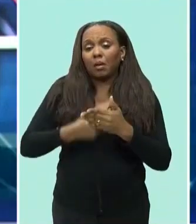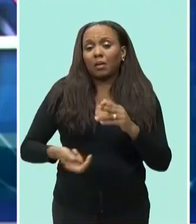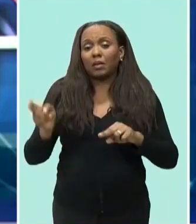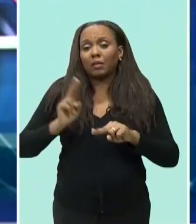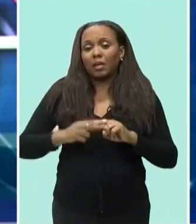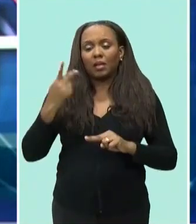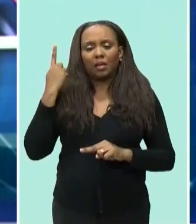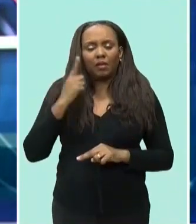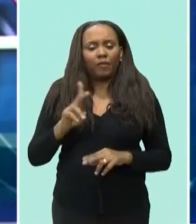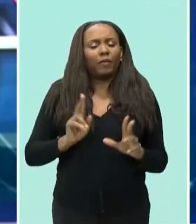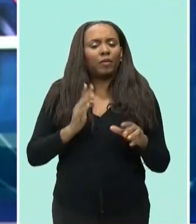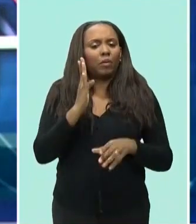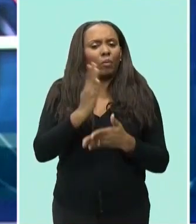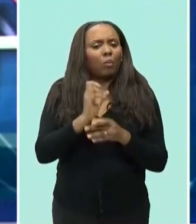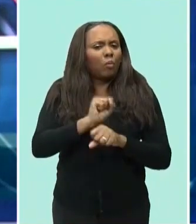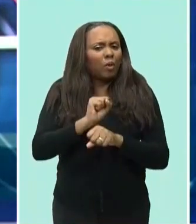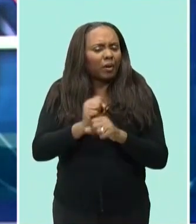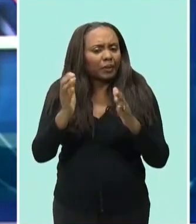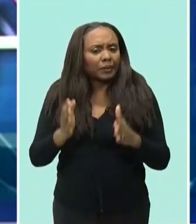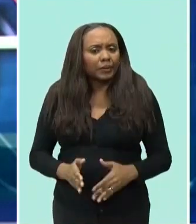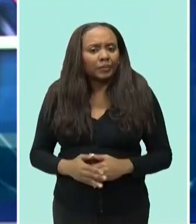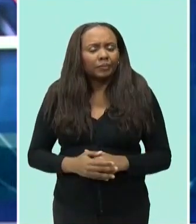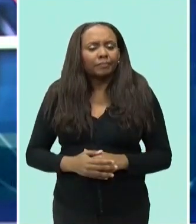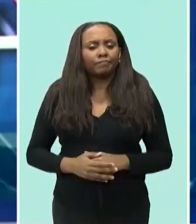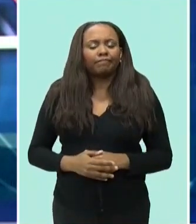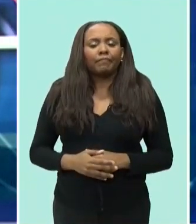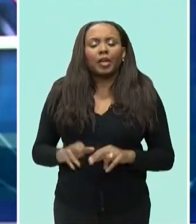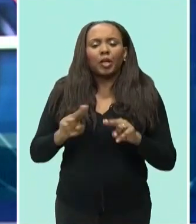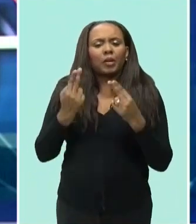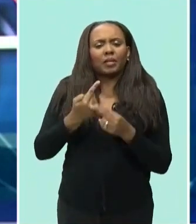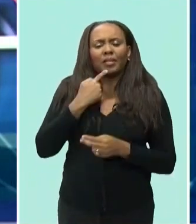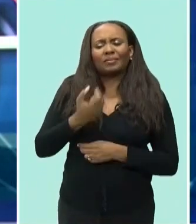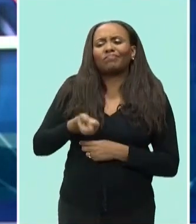understands the difficulties facing the state-owned transport board,